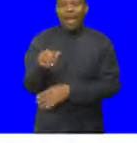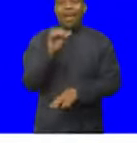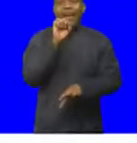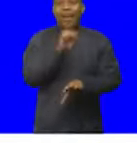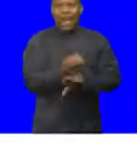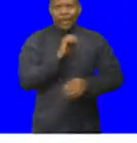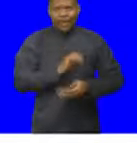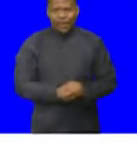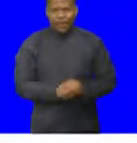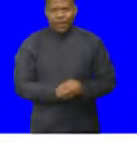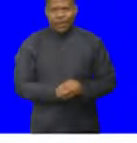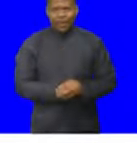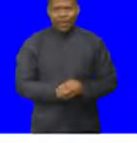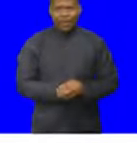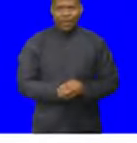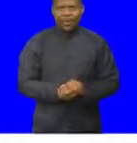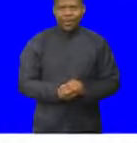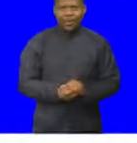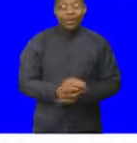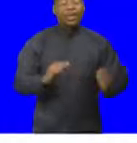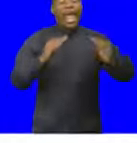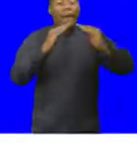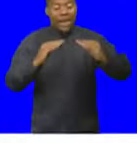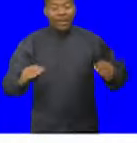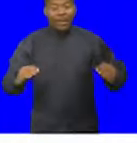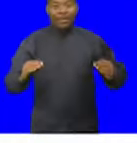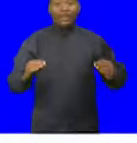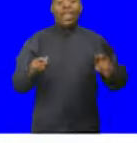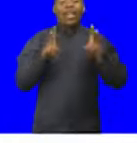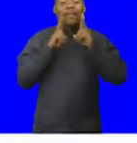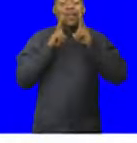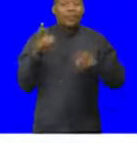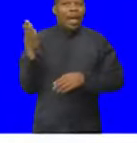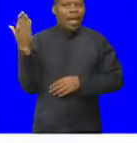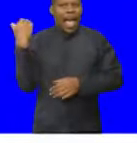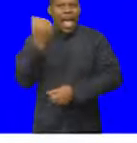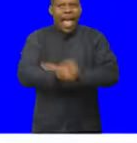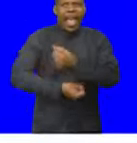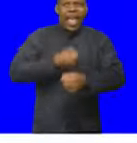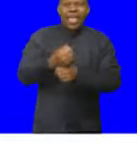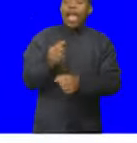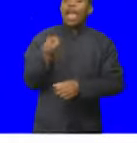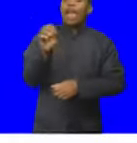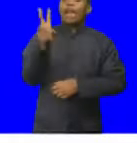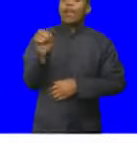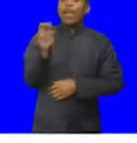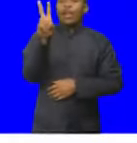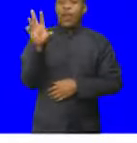wanga-2020. Umloyo naloyo muntu lapho akhona khona siyamkhuthaza ukuthi ahlanyele isihlahla